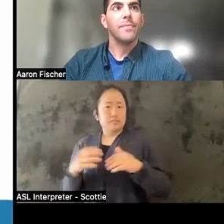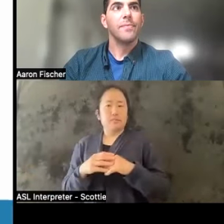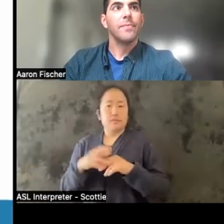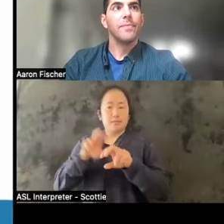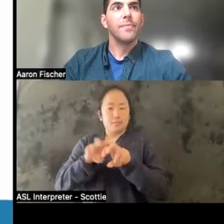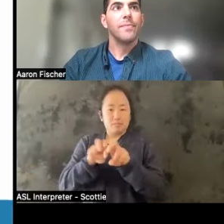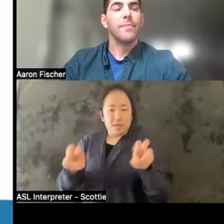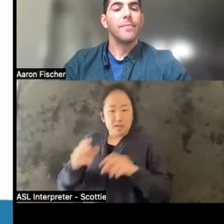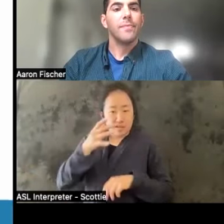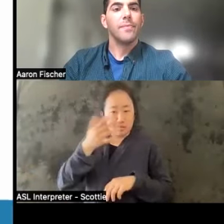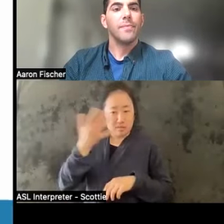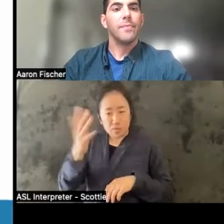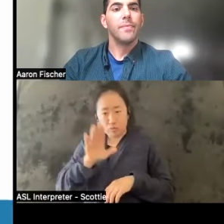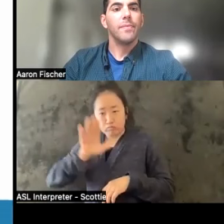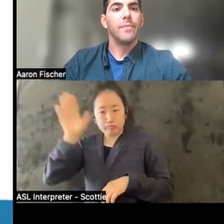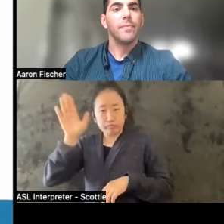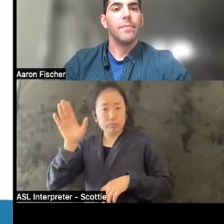a